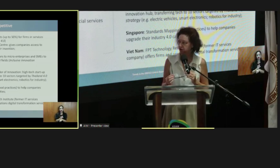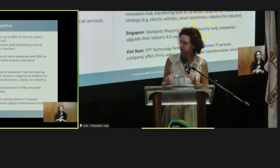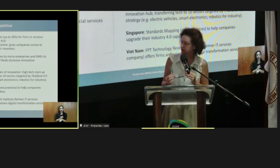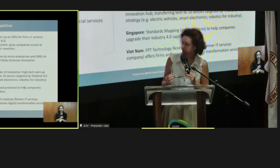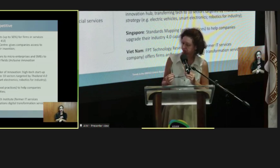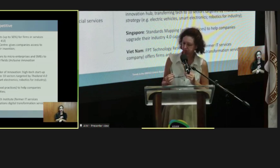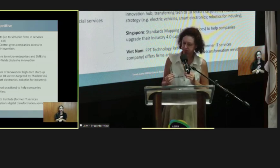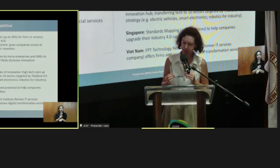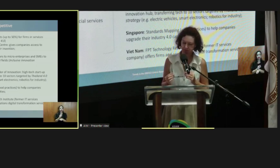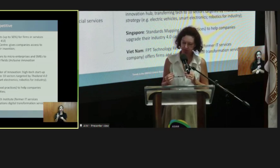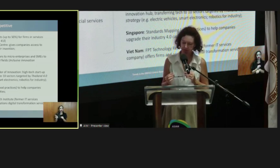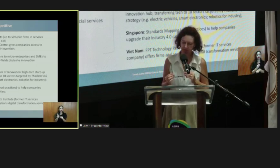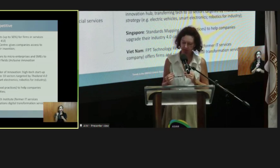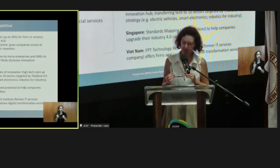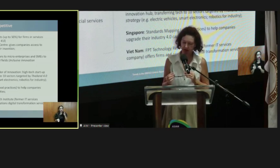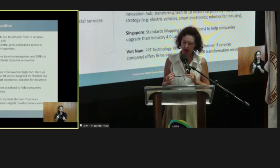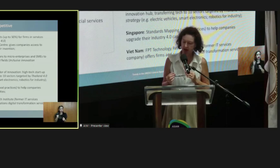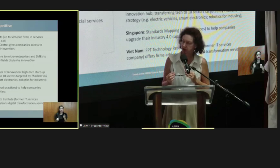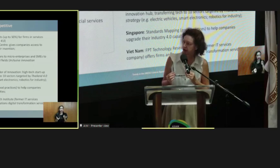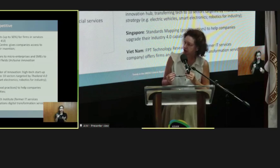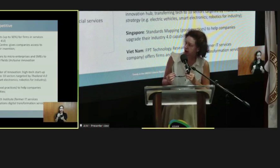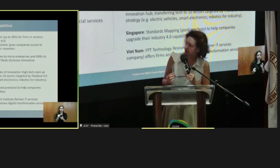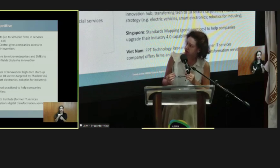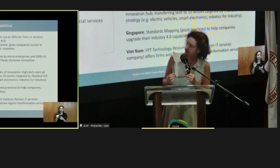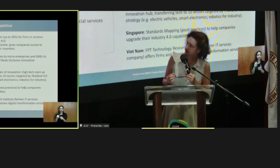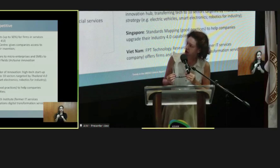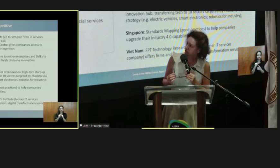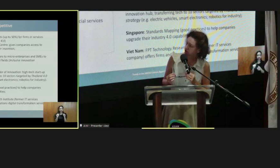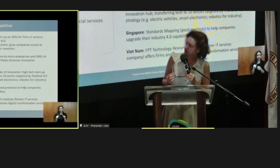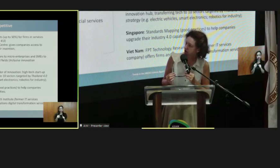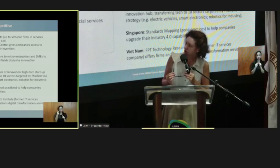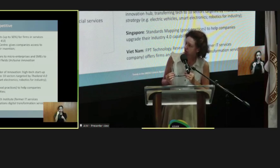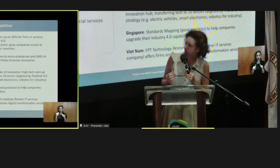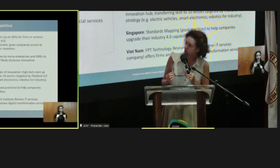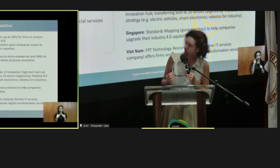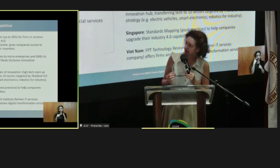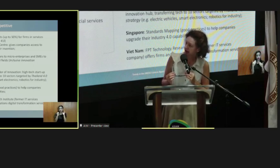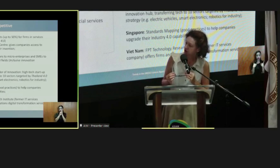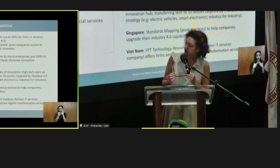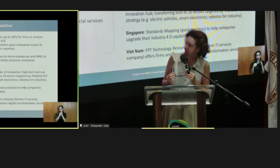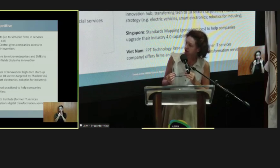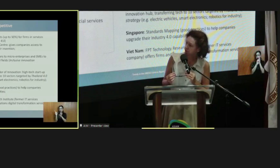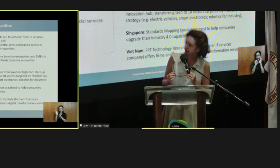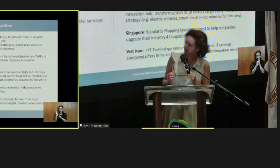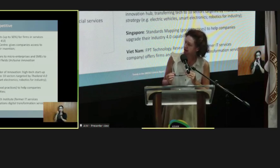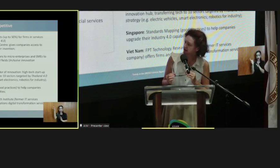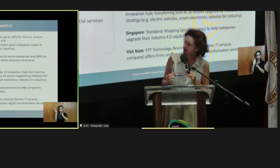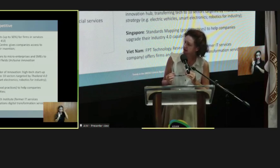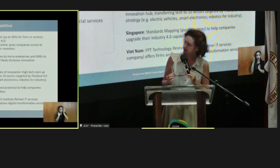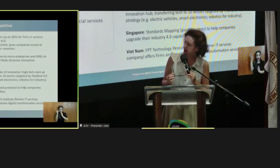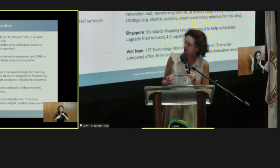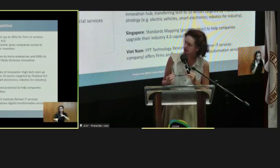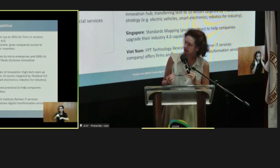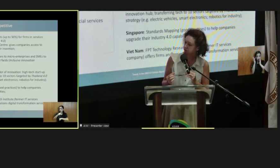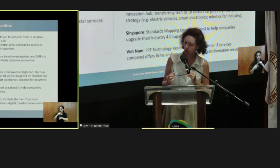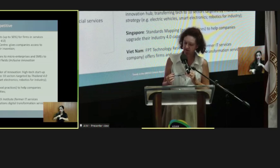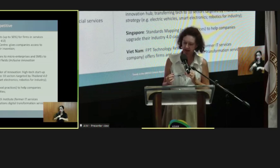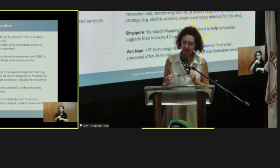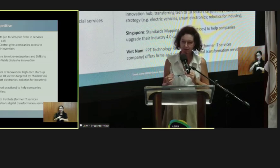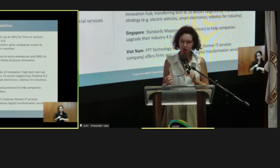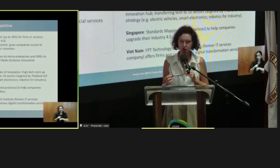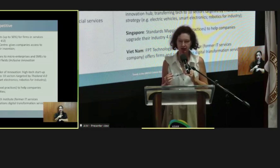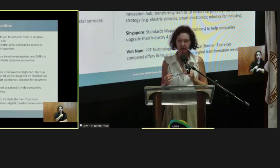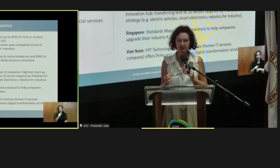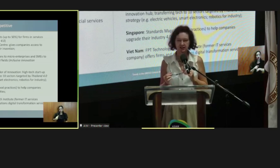like robotics. So here you have some examples of what Malaysia, the Philippines, Thailand, Singapore,